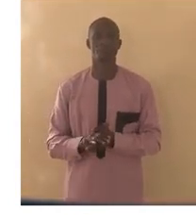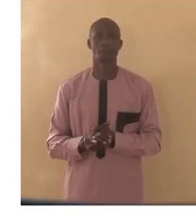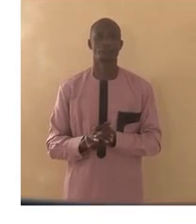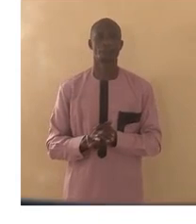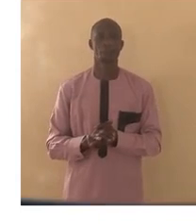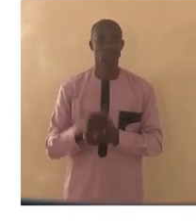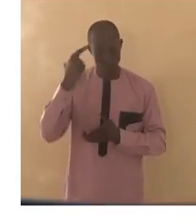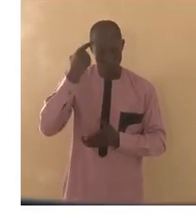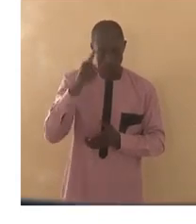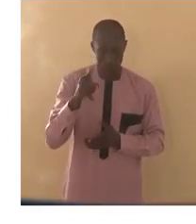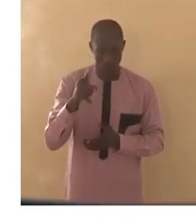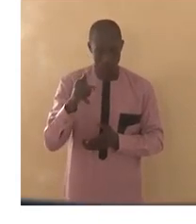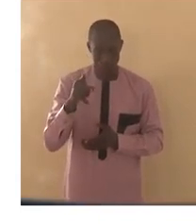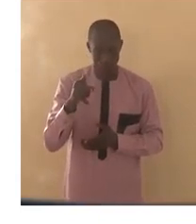yearning